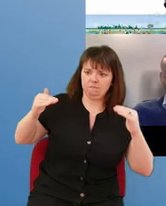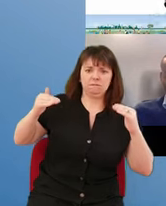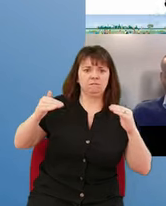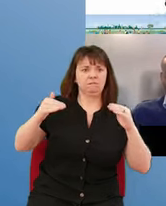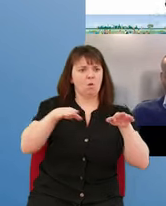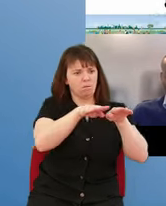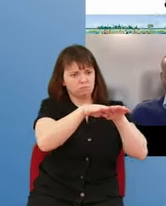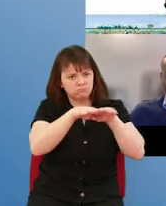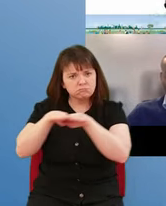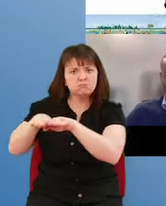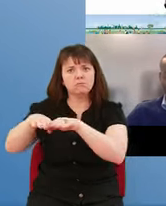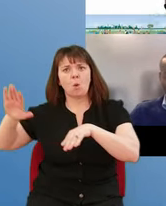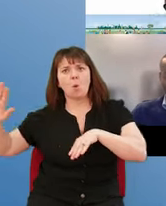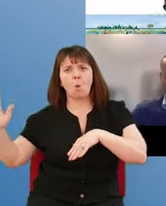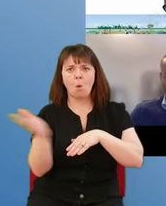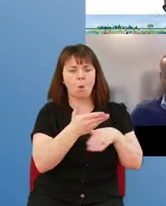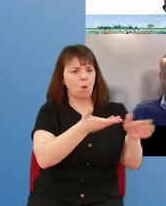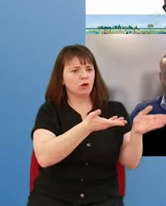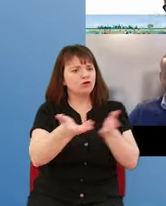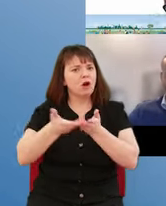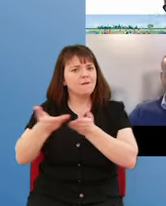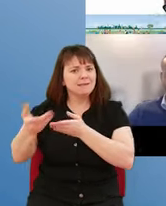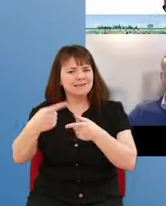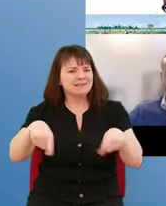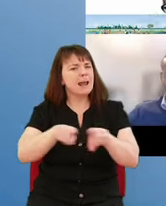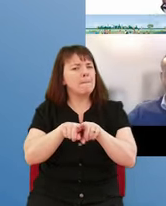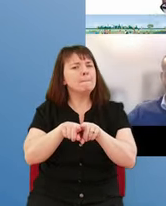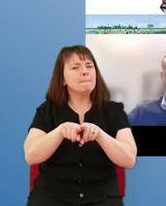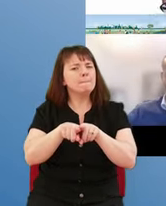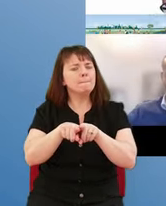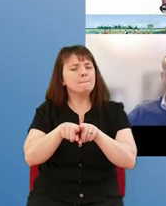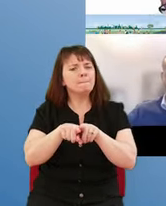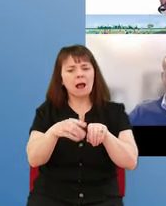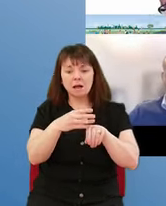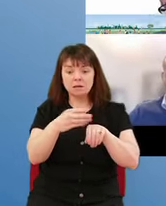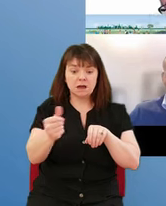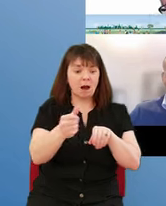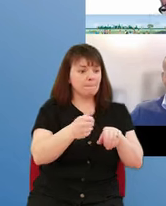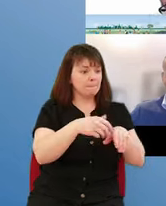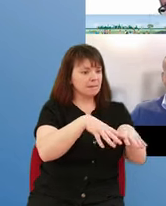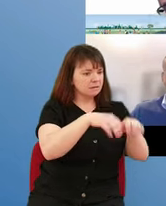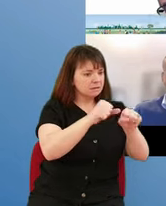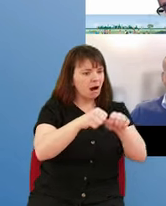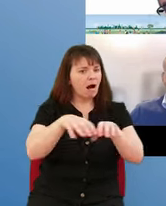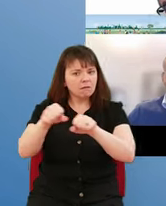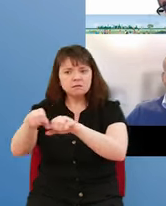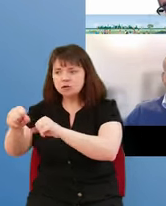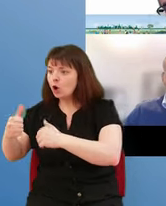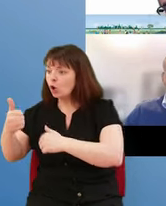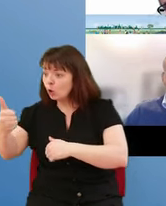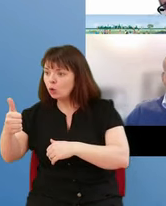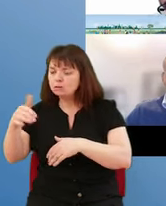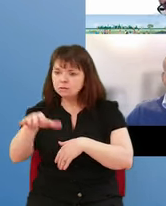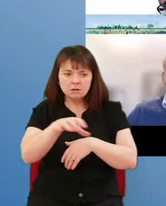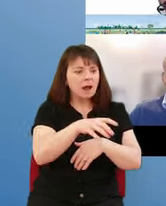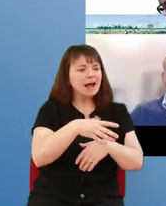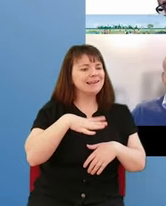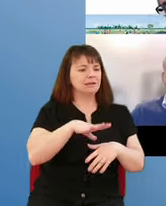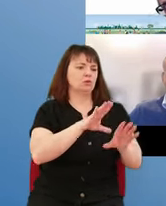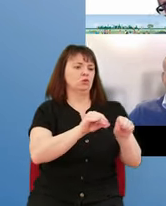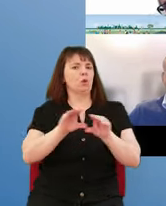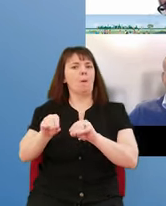we've had to stand down as far as funding lines go. But we've been working really hard with those practices to enable them to